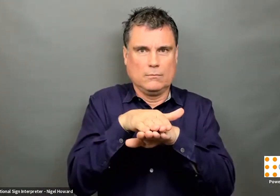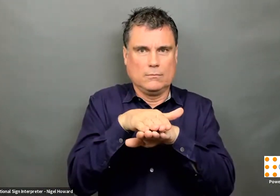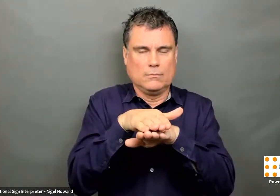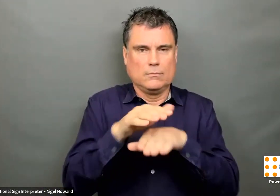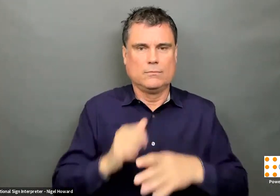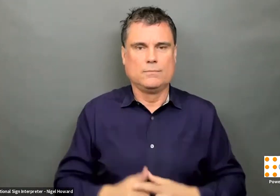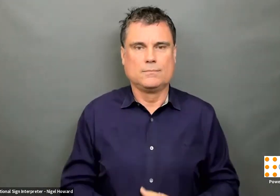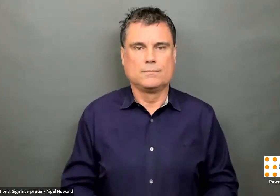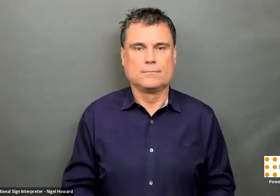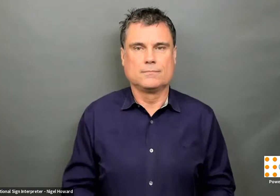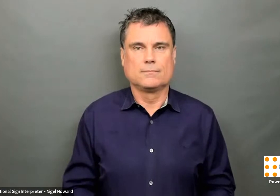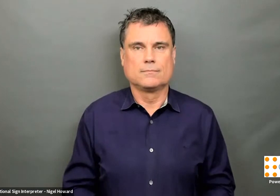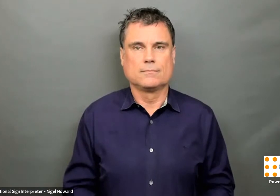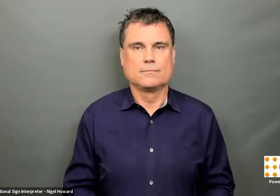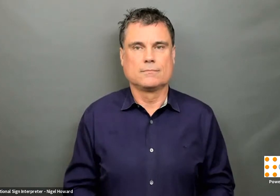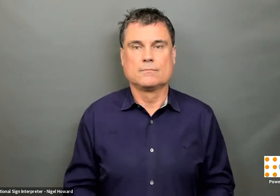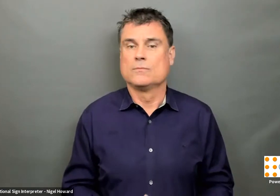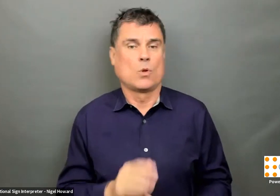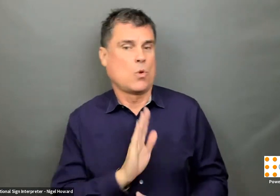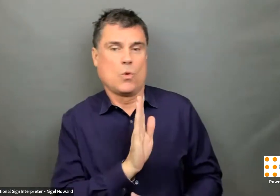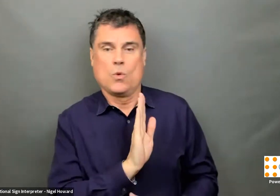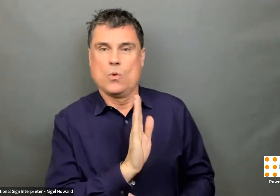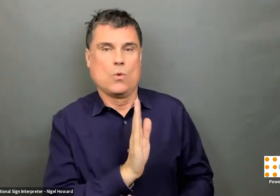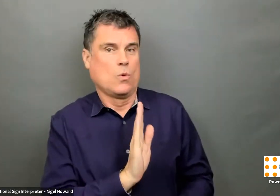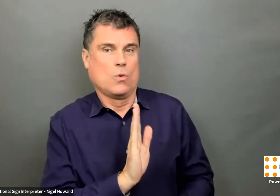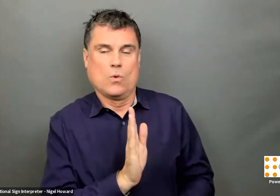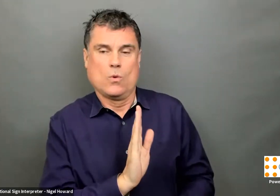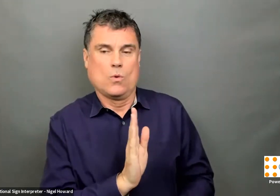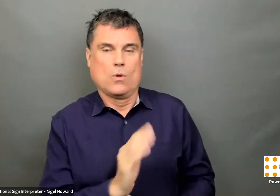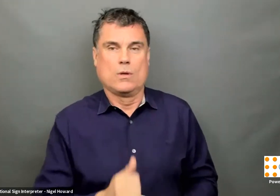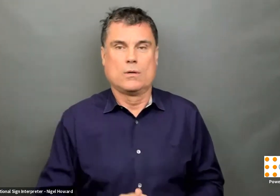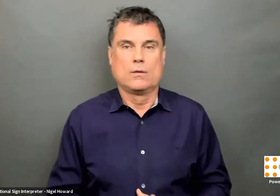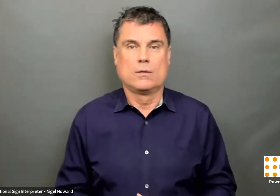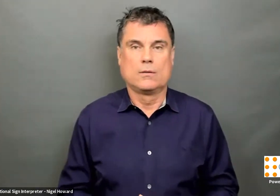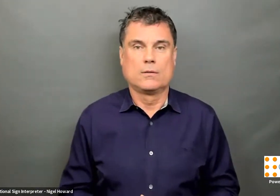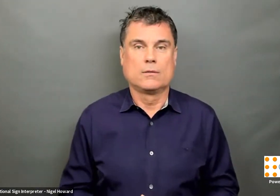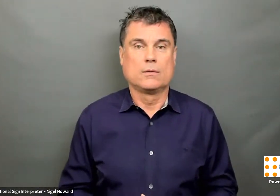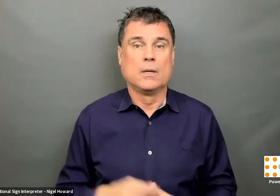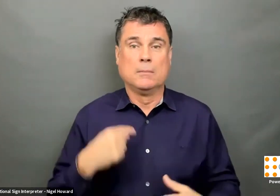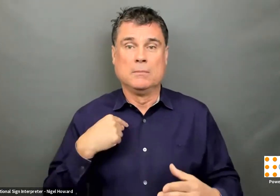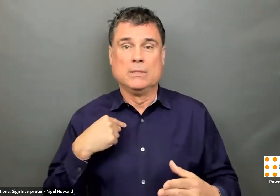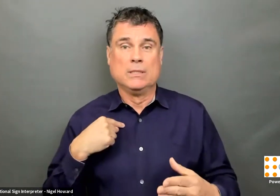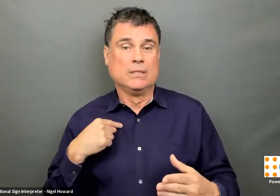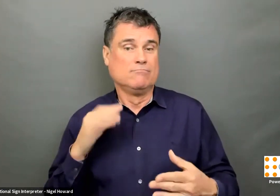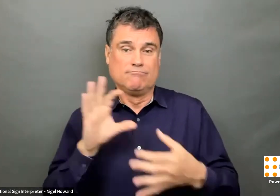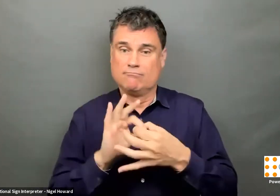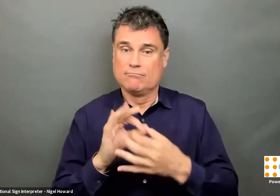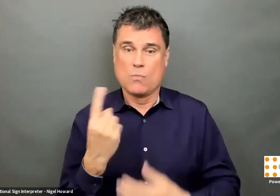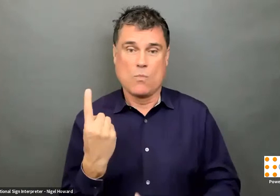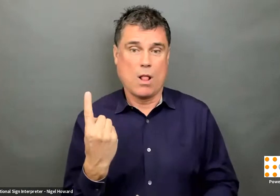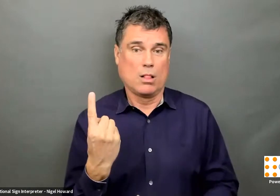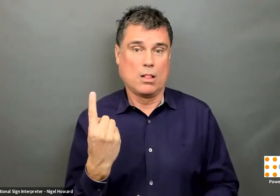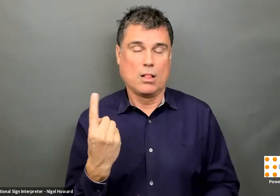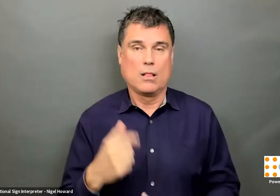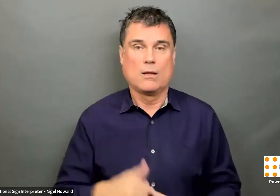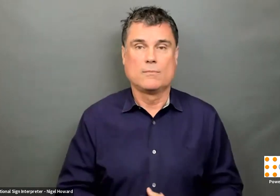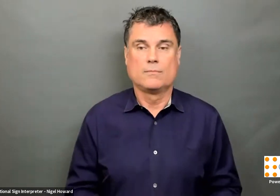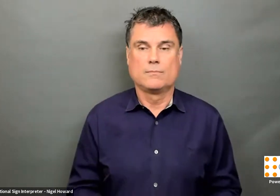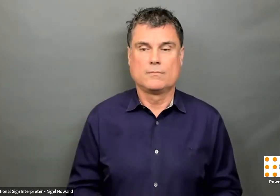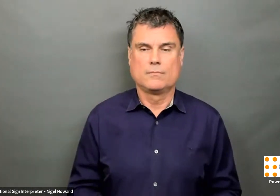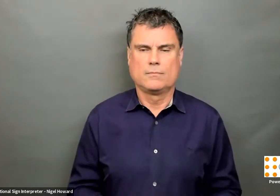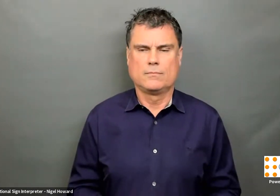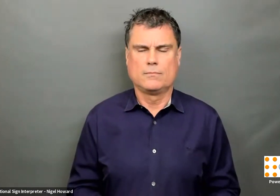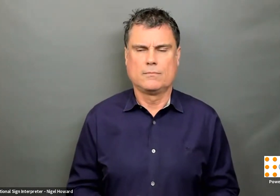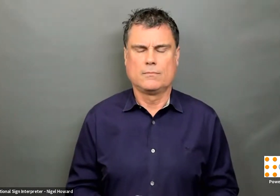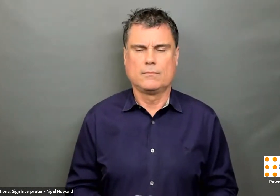No. I have only one connection on my computer. Yeah, I hear you in the Russian channel, and